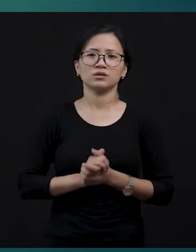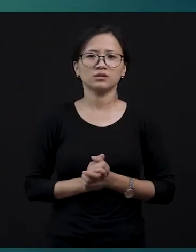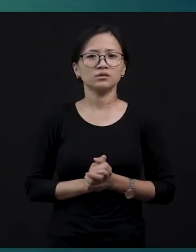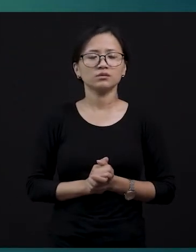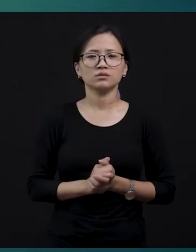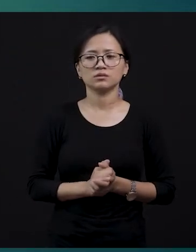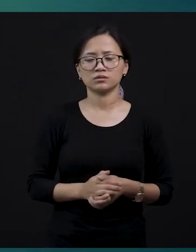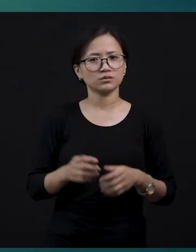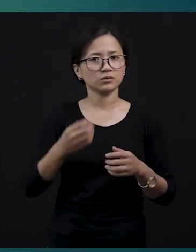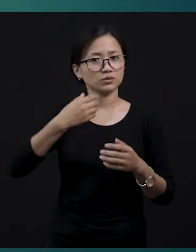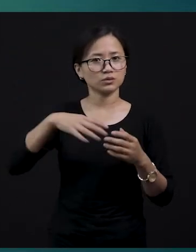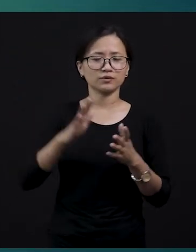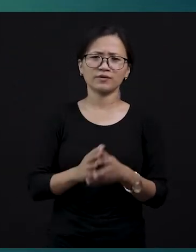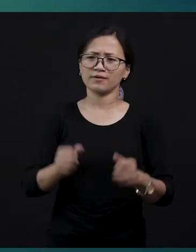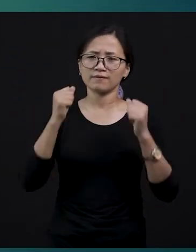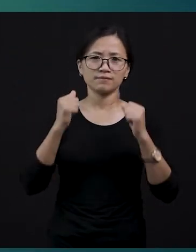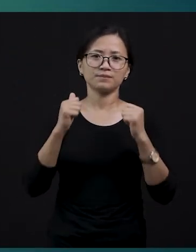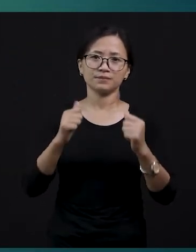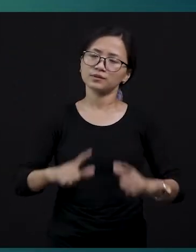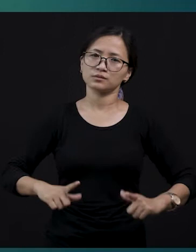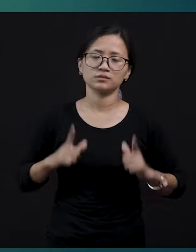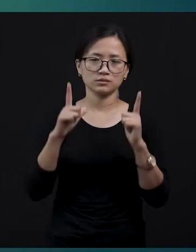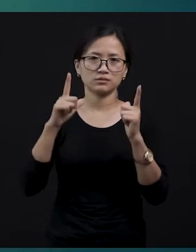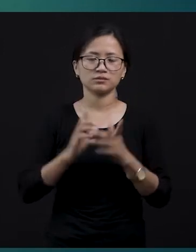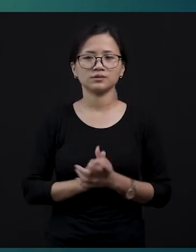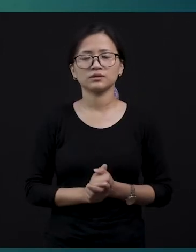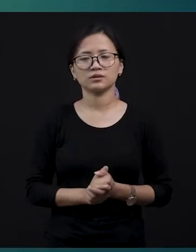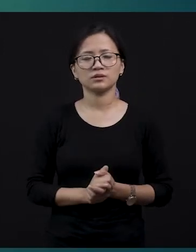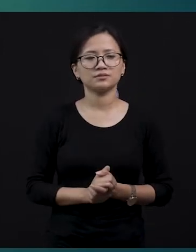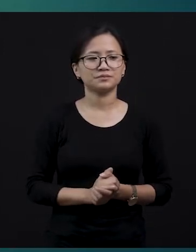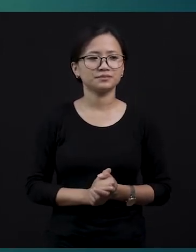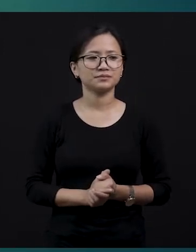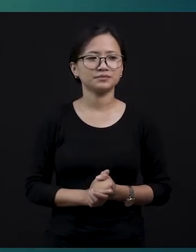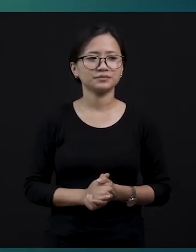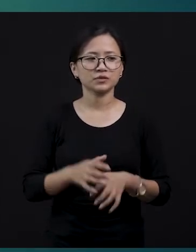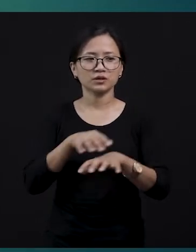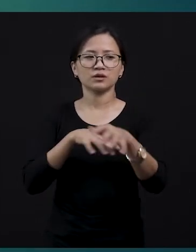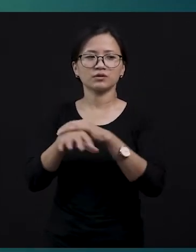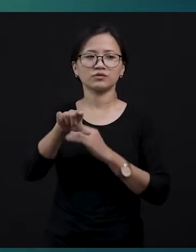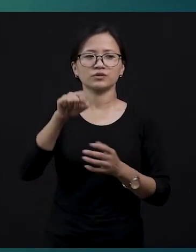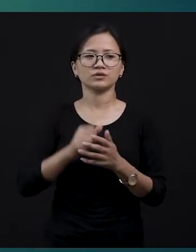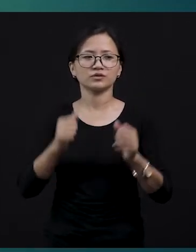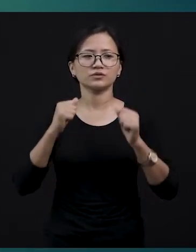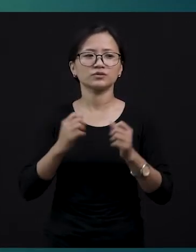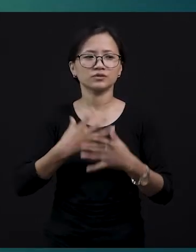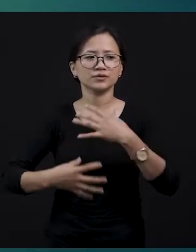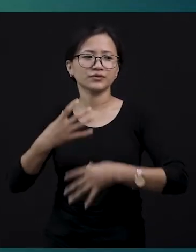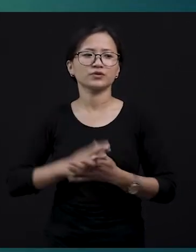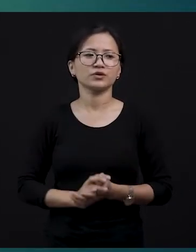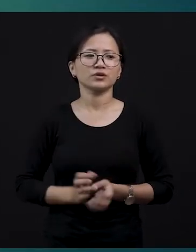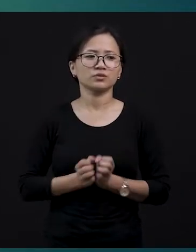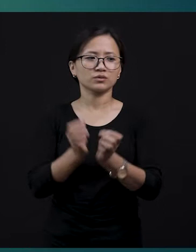year. That is going to make life very difficult there, okay? And then animals find it difficult to survive without water